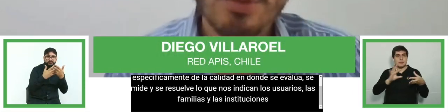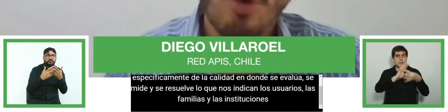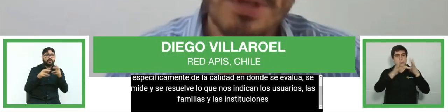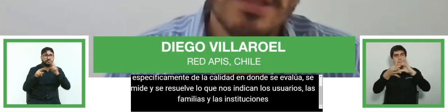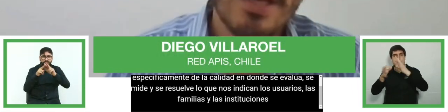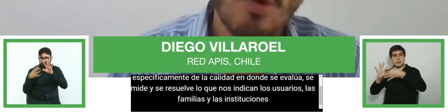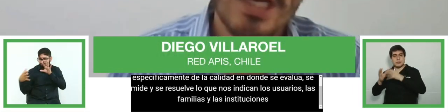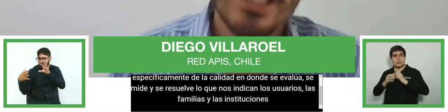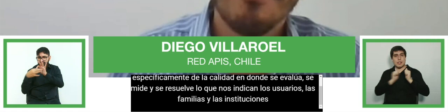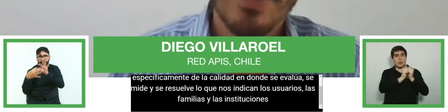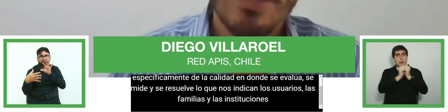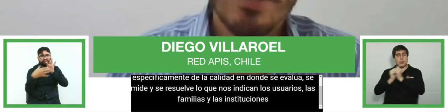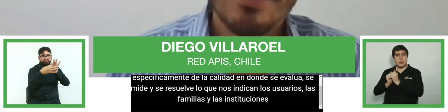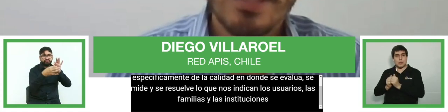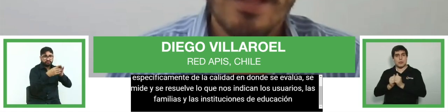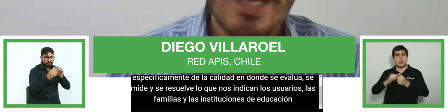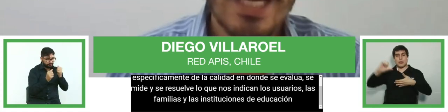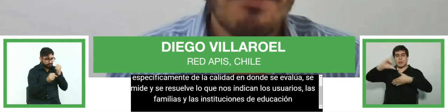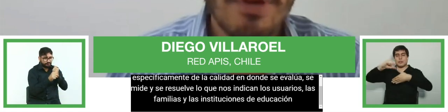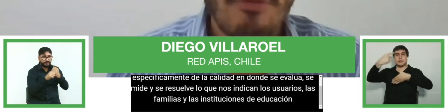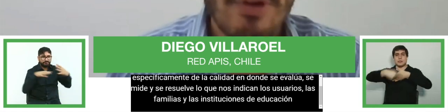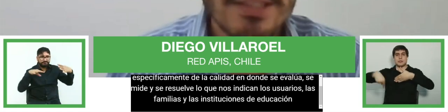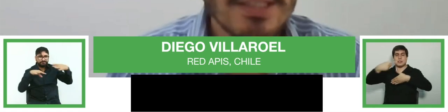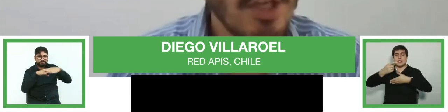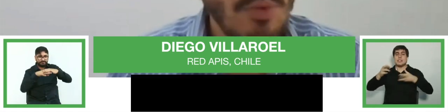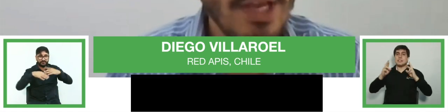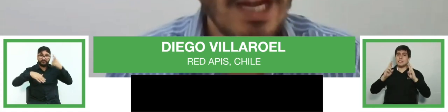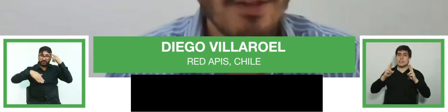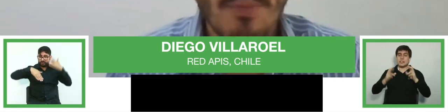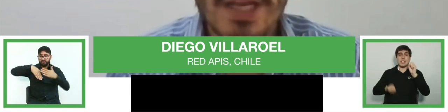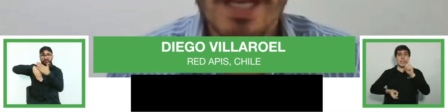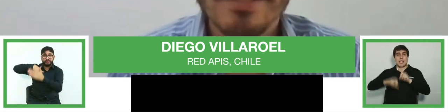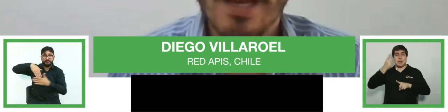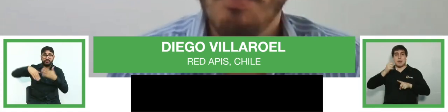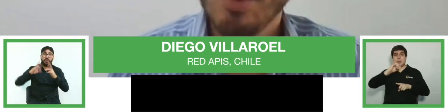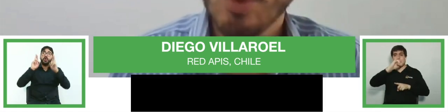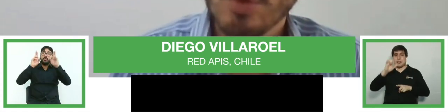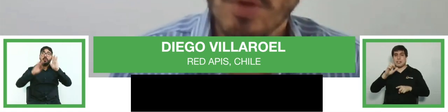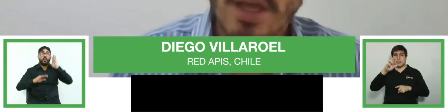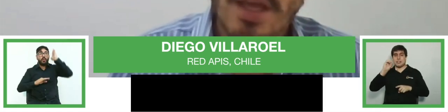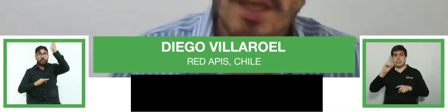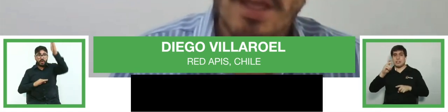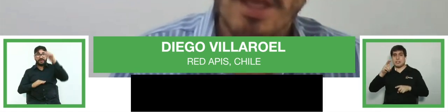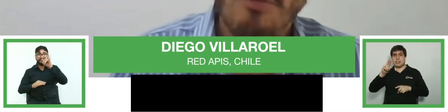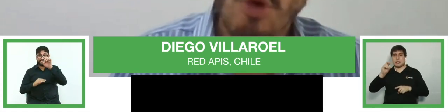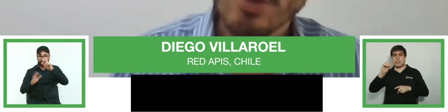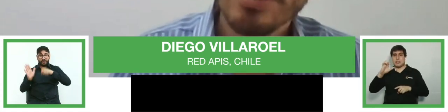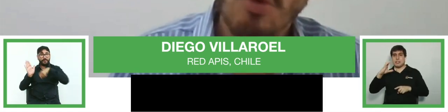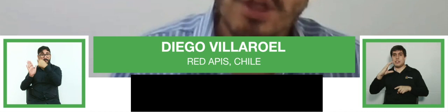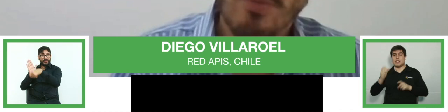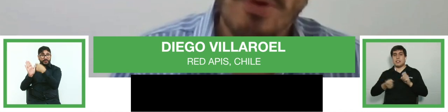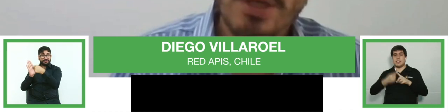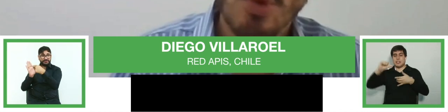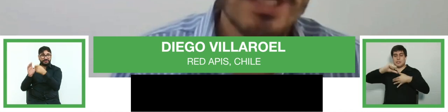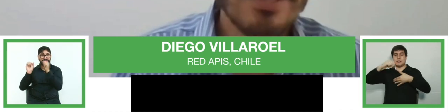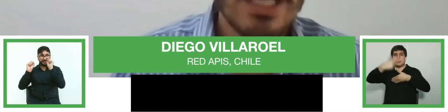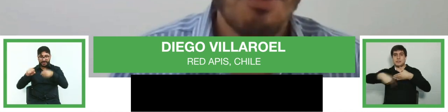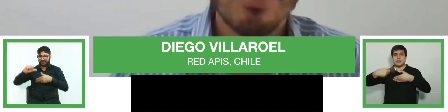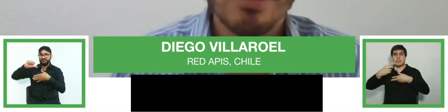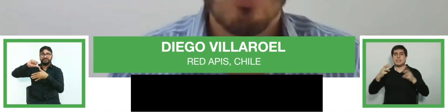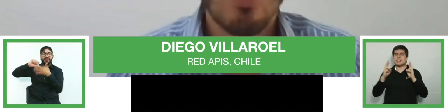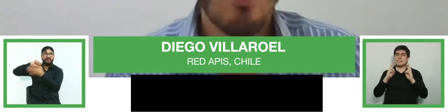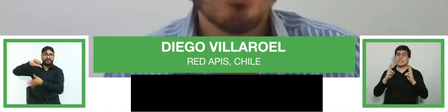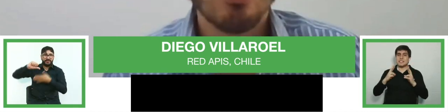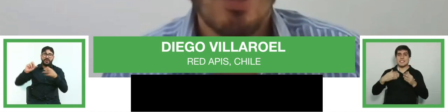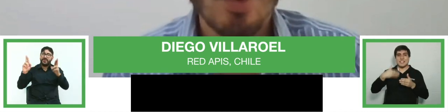I hope that from this First Zero Project Latin America Conference, we can get very good projects and can still be a contribution